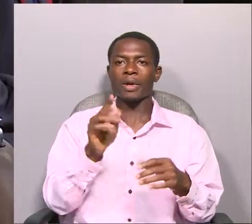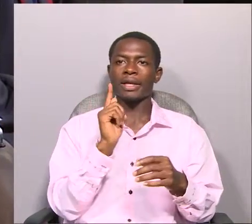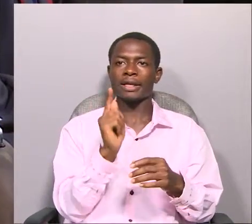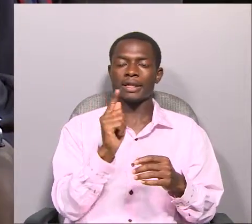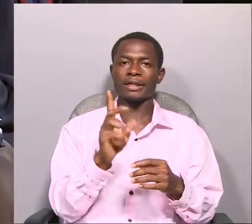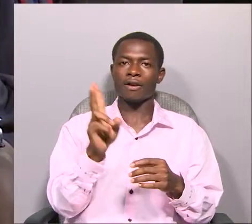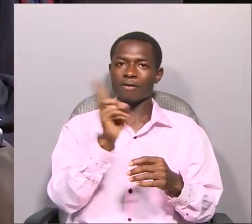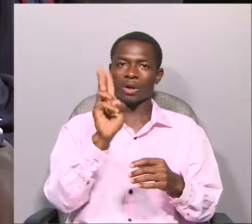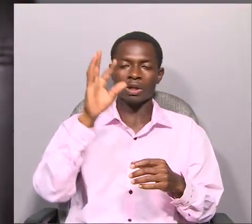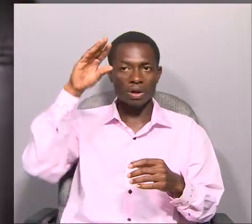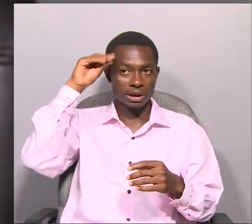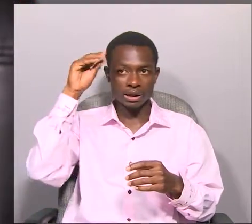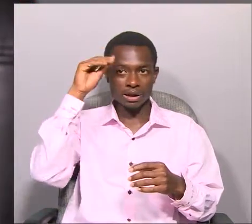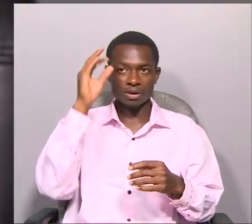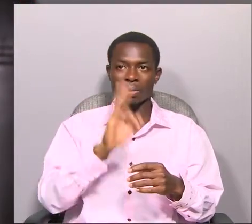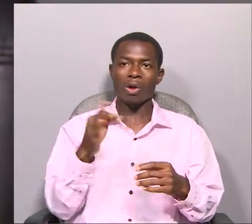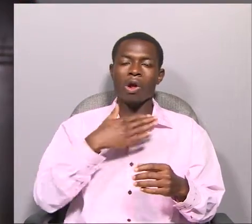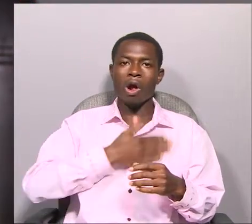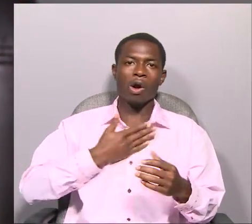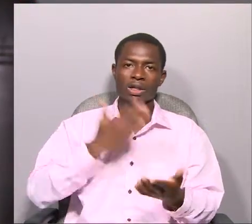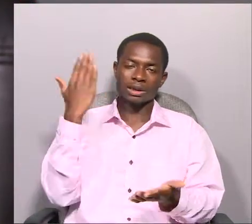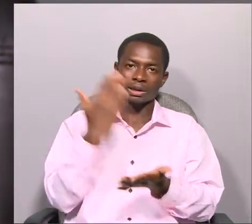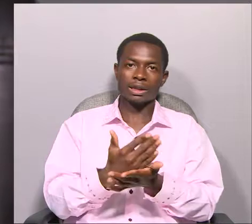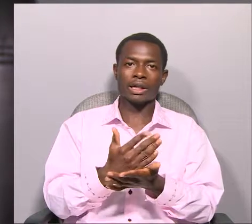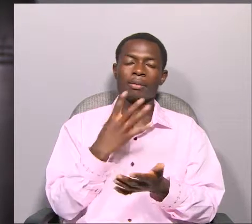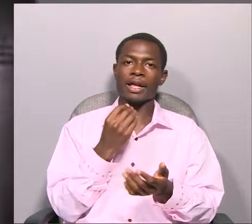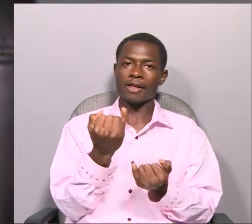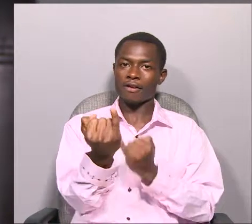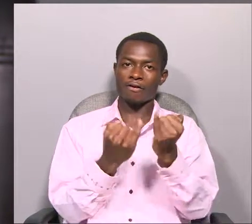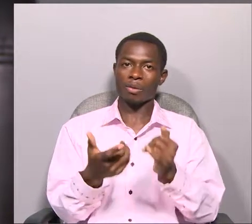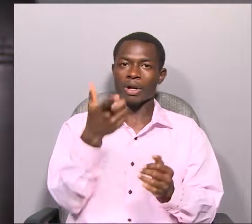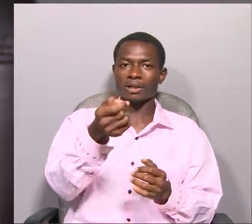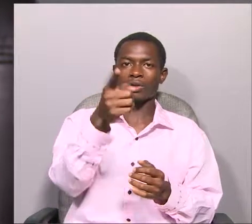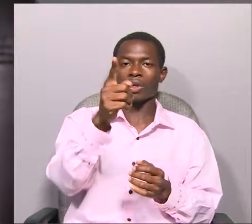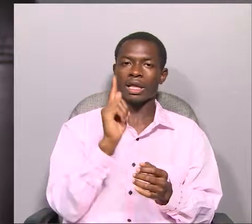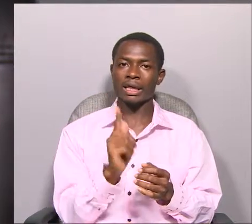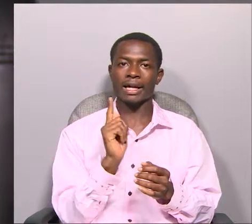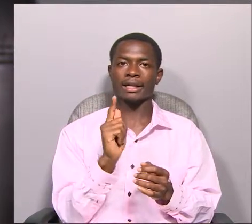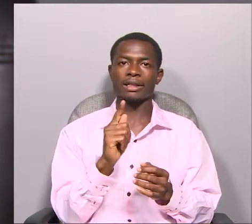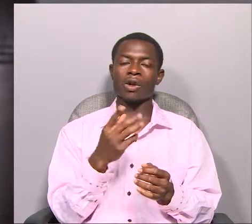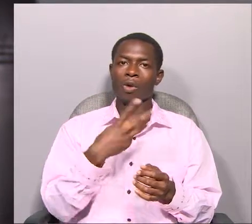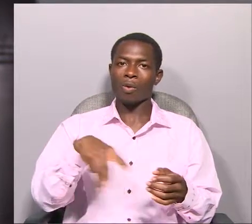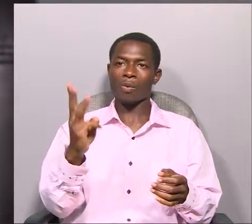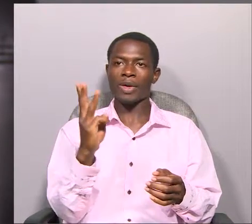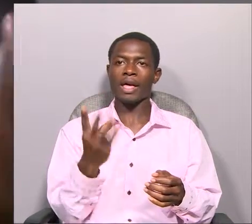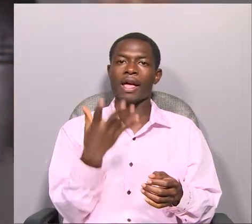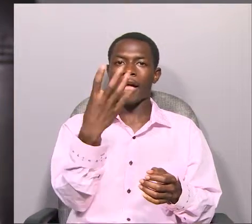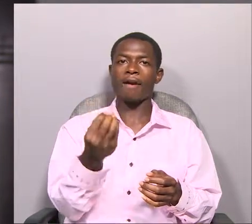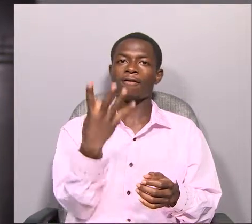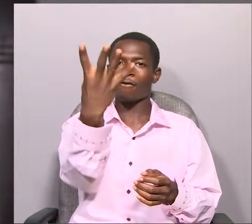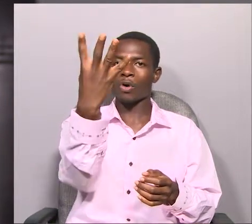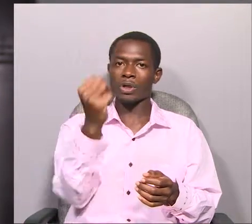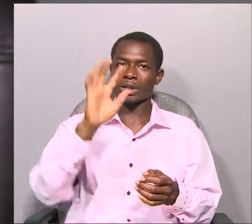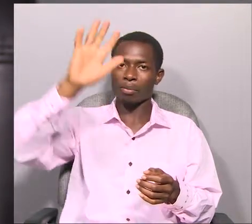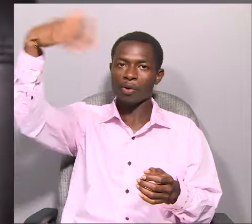into these vocational trainings? I need to begin by informing you that we have more than